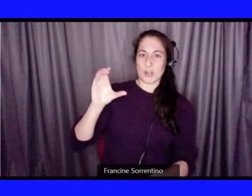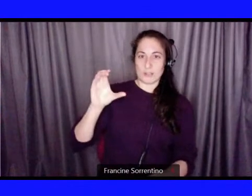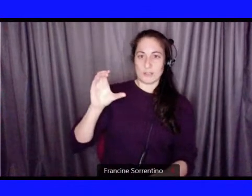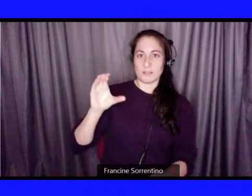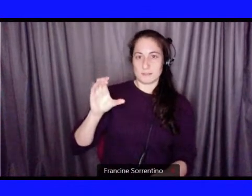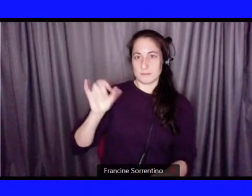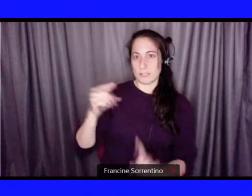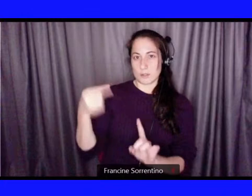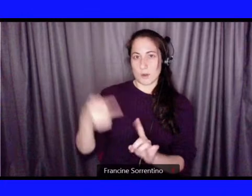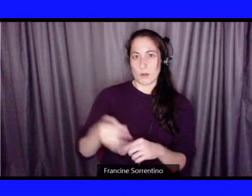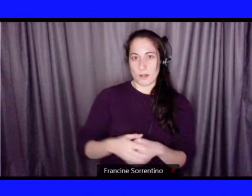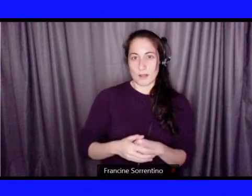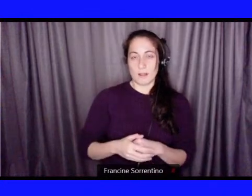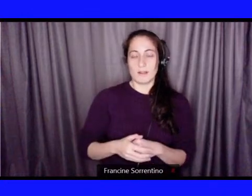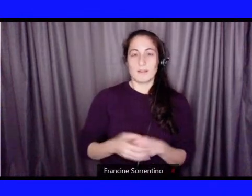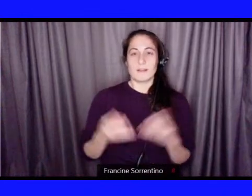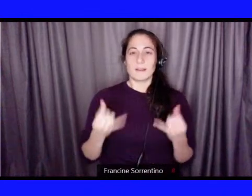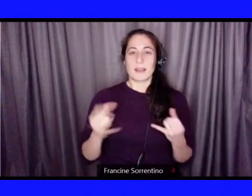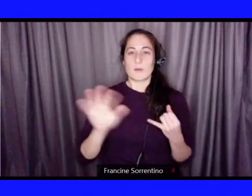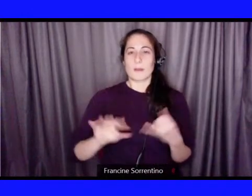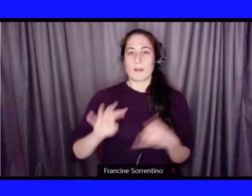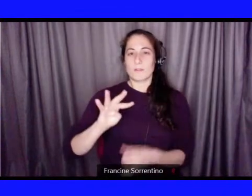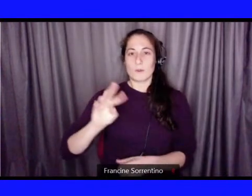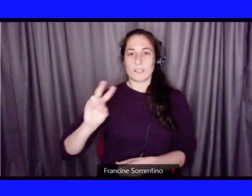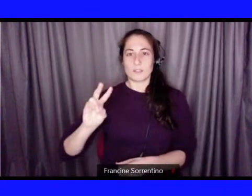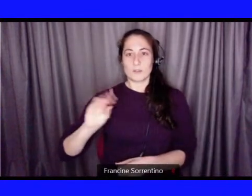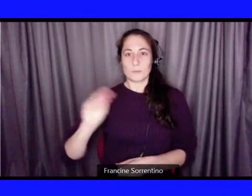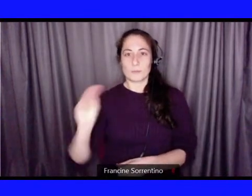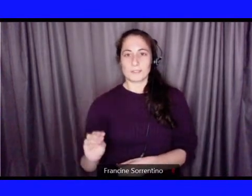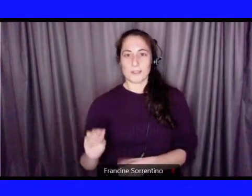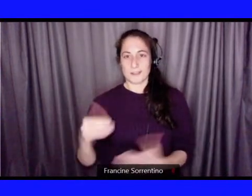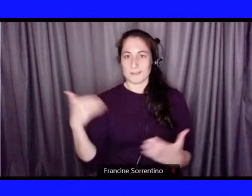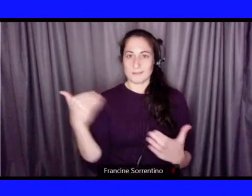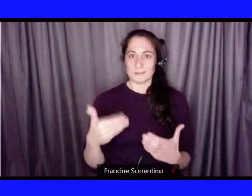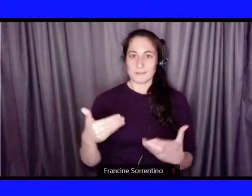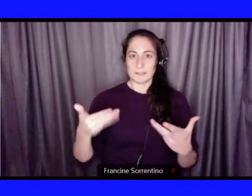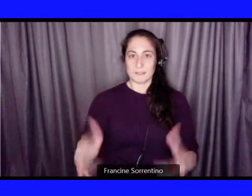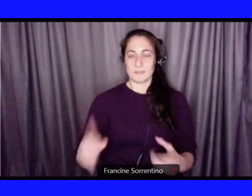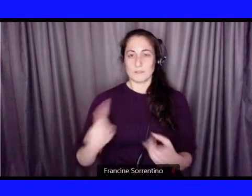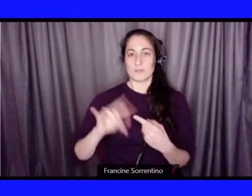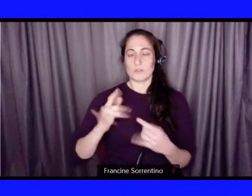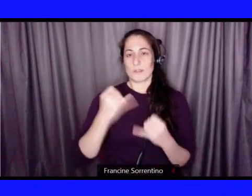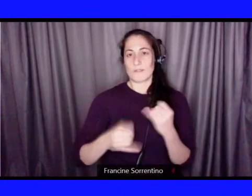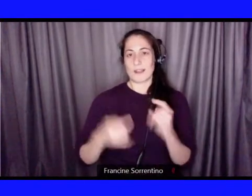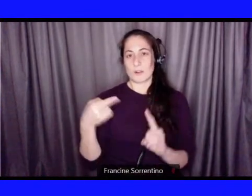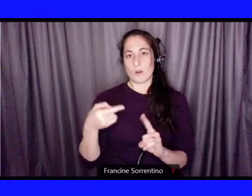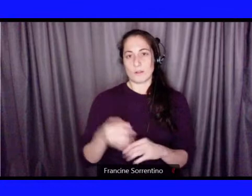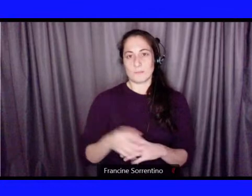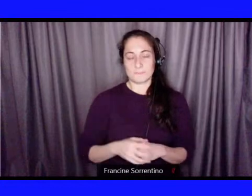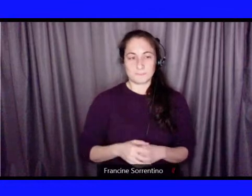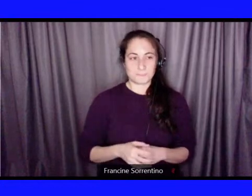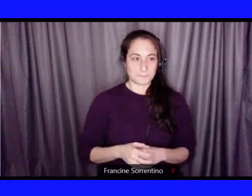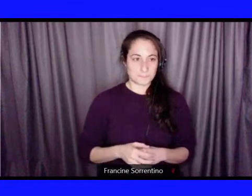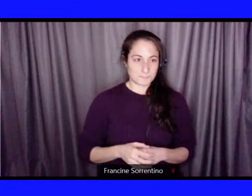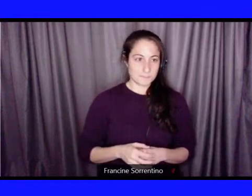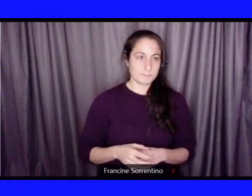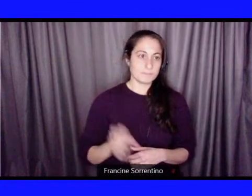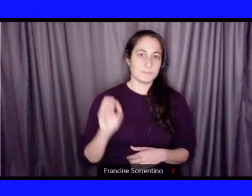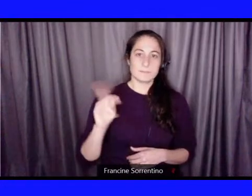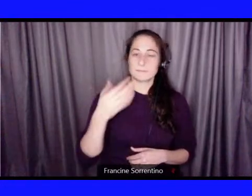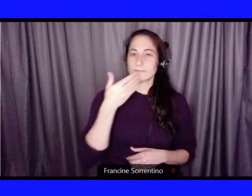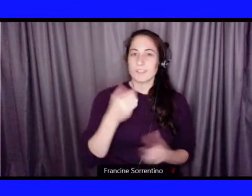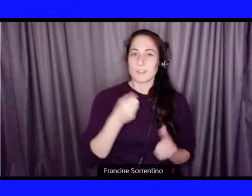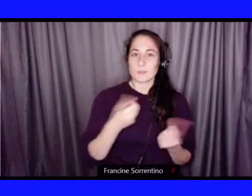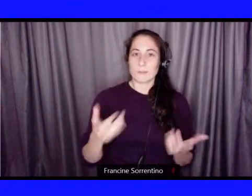specifically. Okay. Then Fanny had asked last time how this compares to other hospitals.